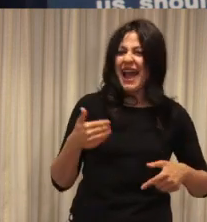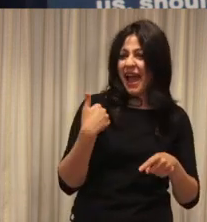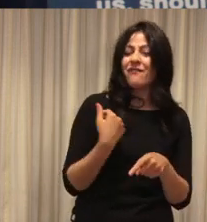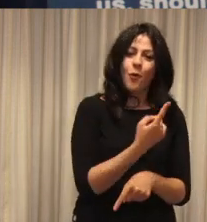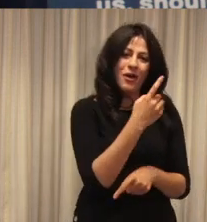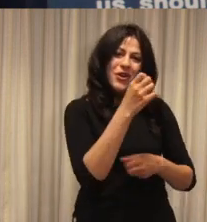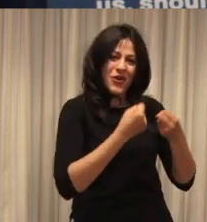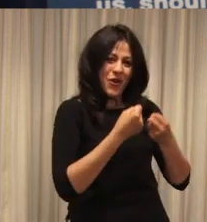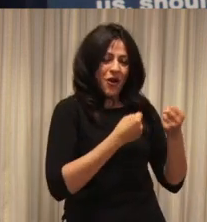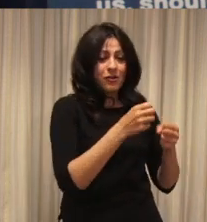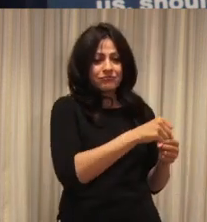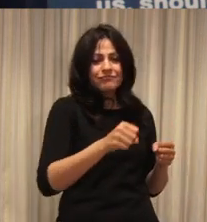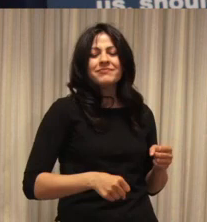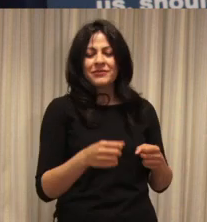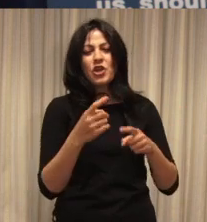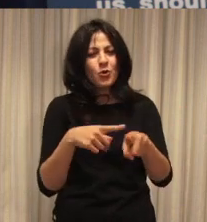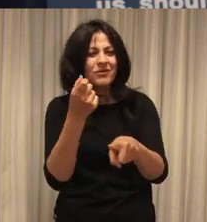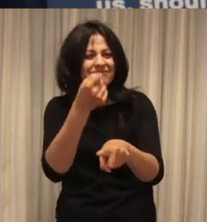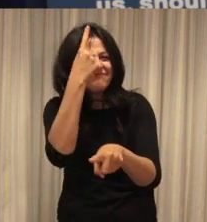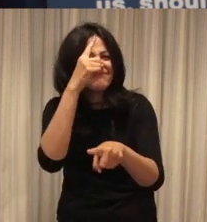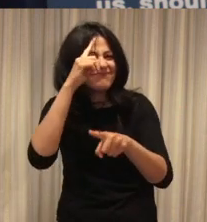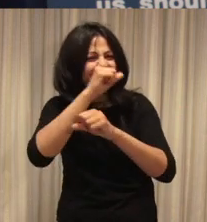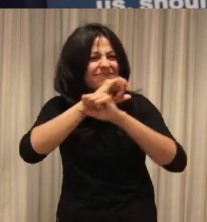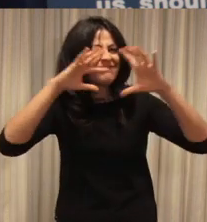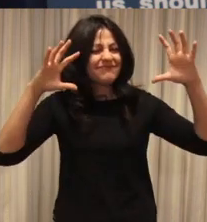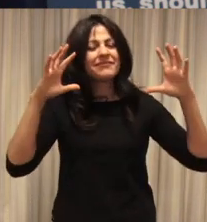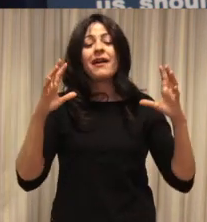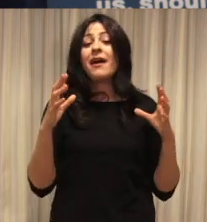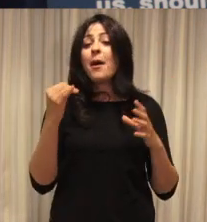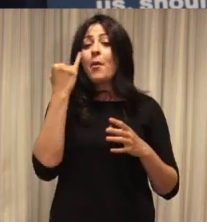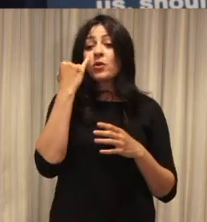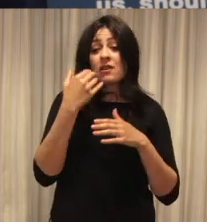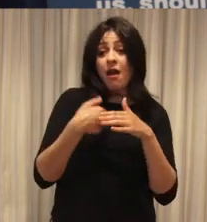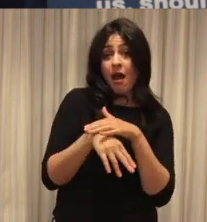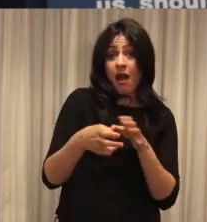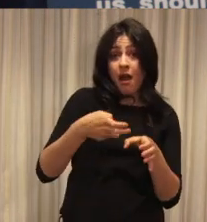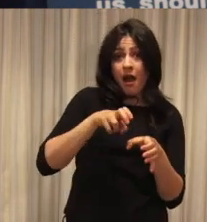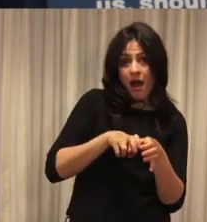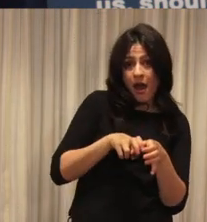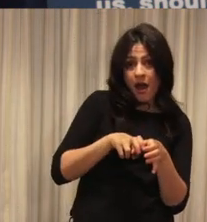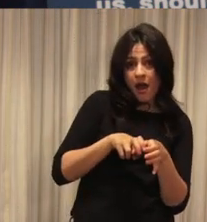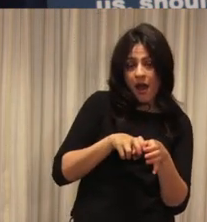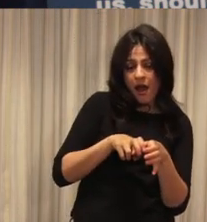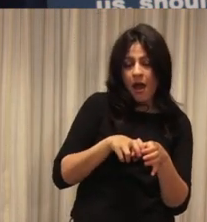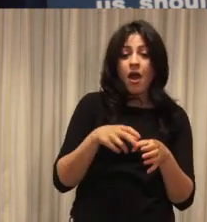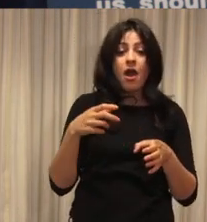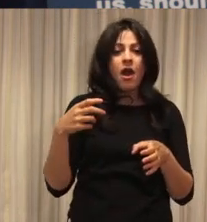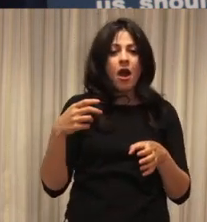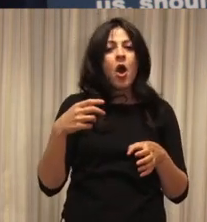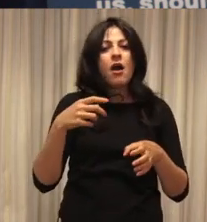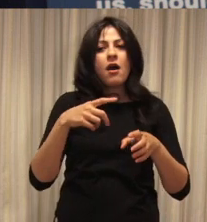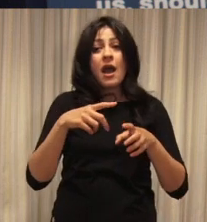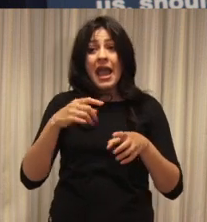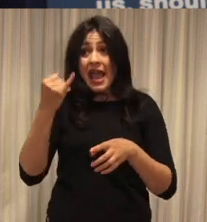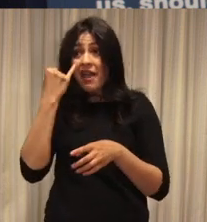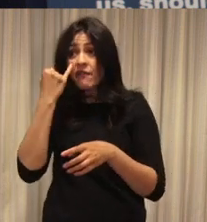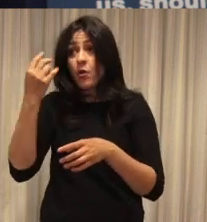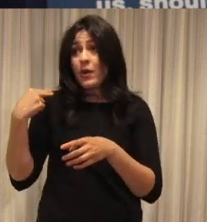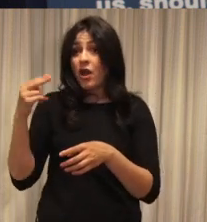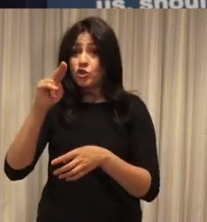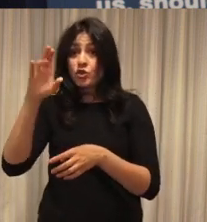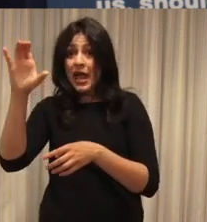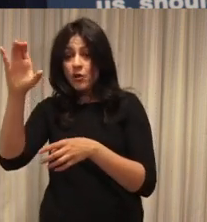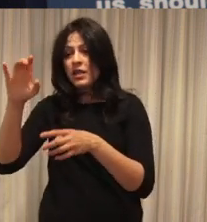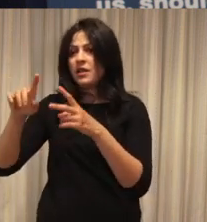cars, you'll get this idea that once we decide to open, we're going to start in